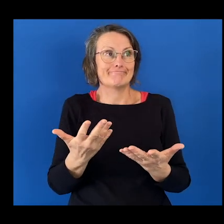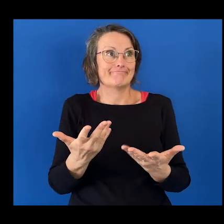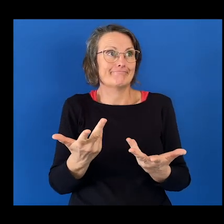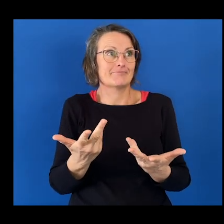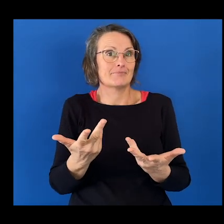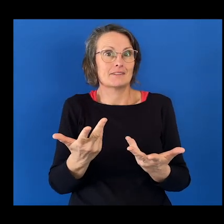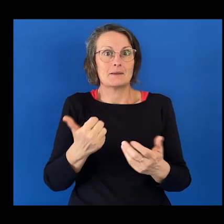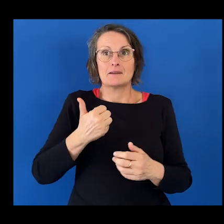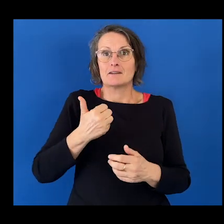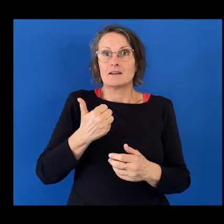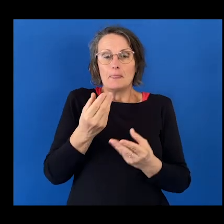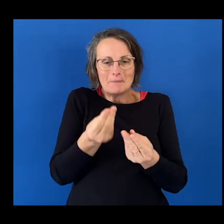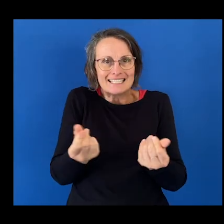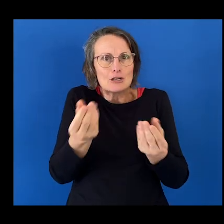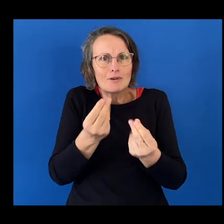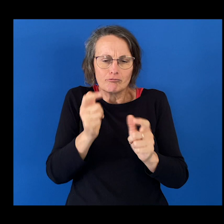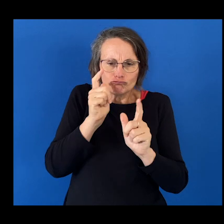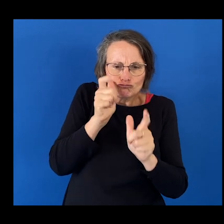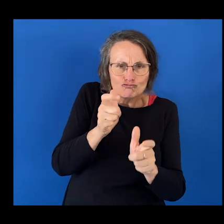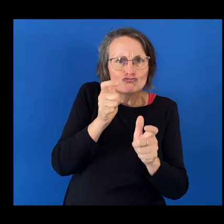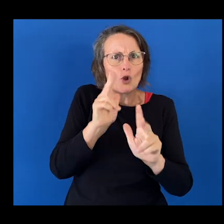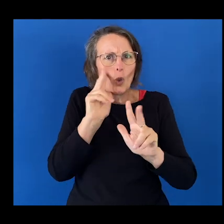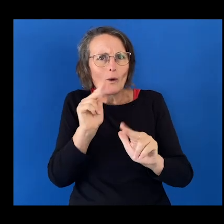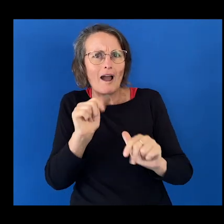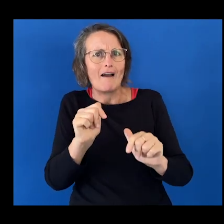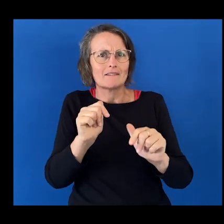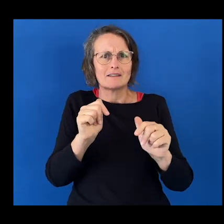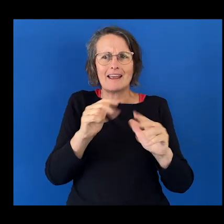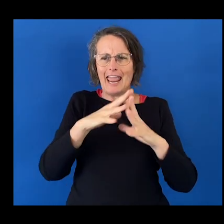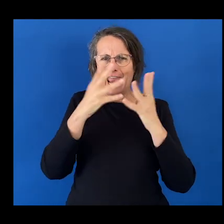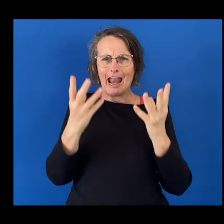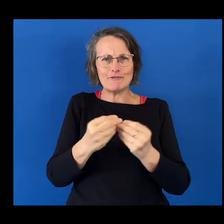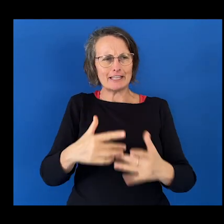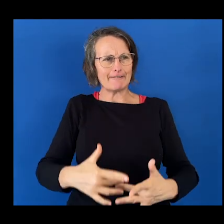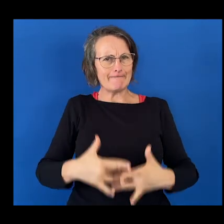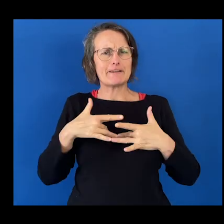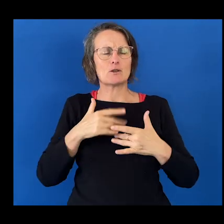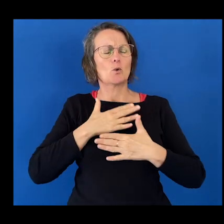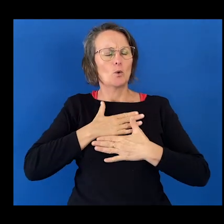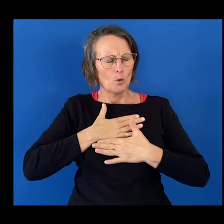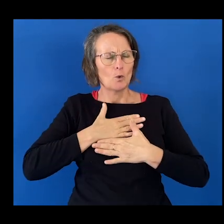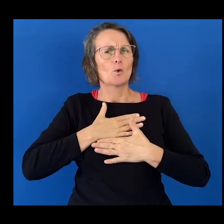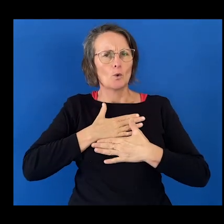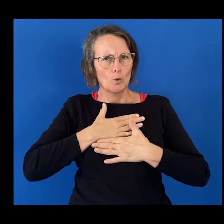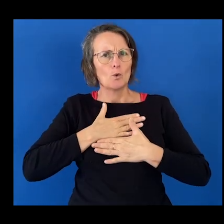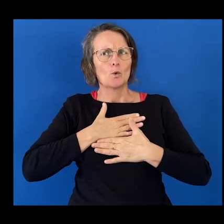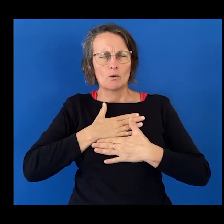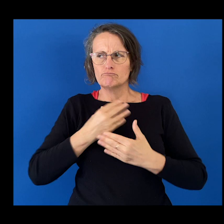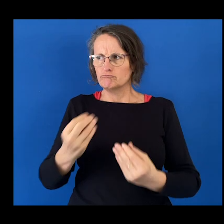the care of the materials you're working with, everything is imbued with that sense of where does